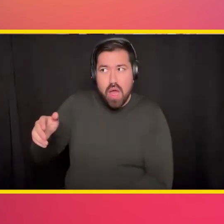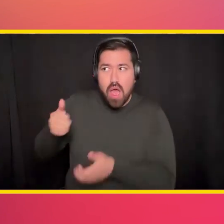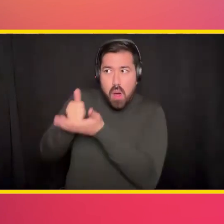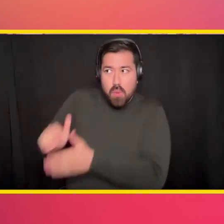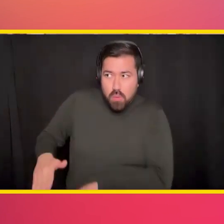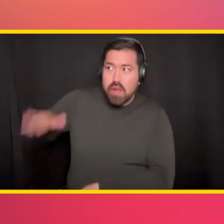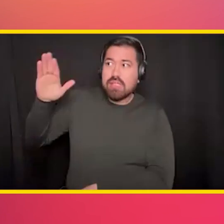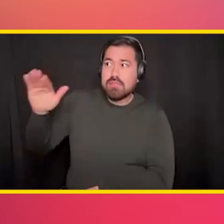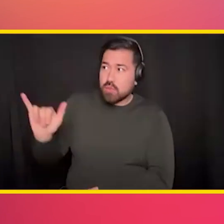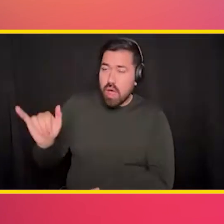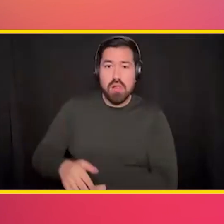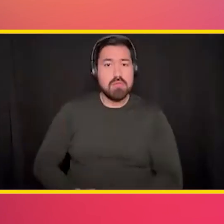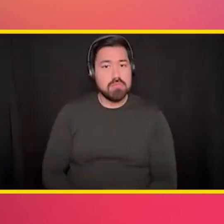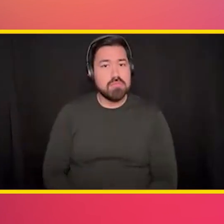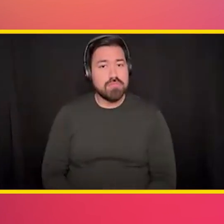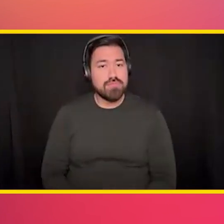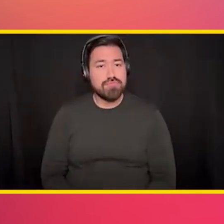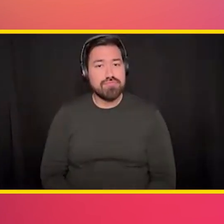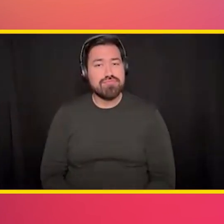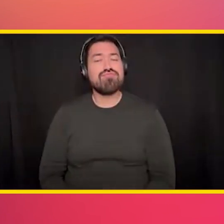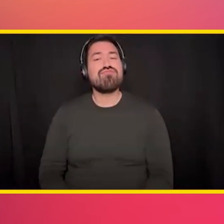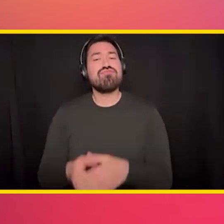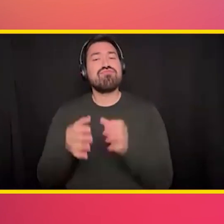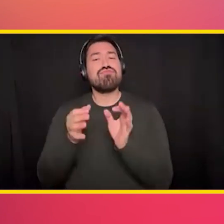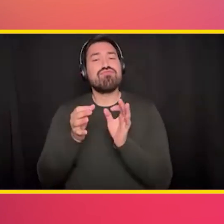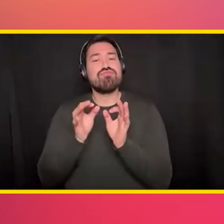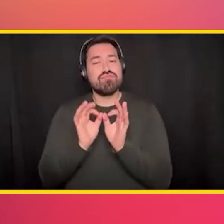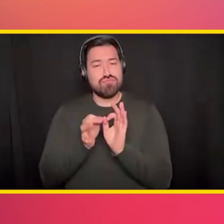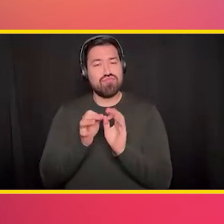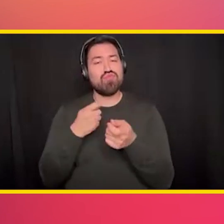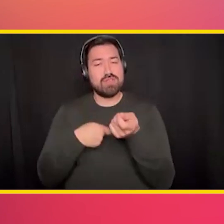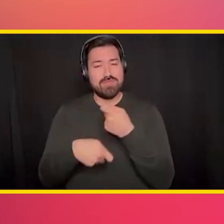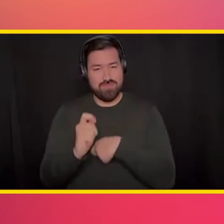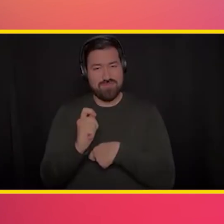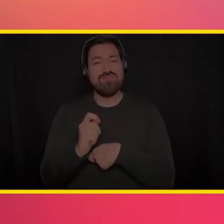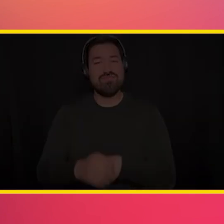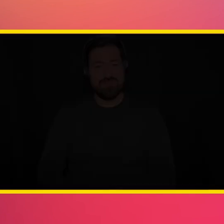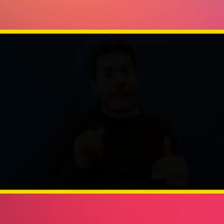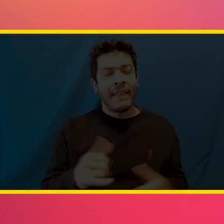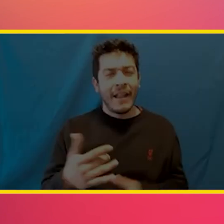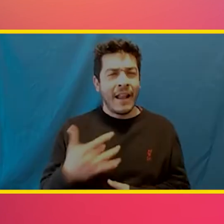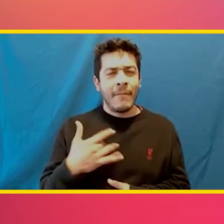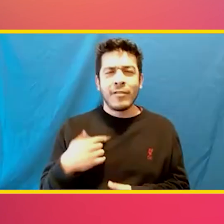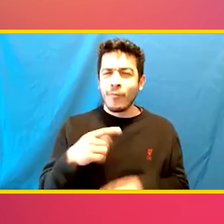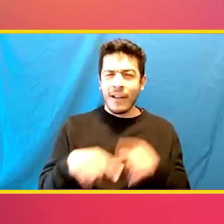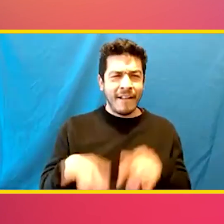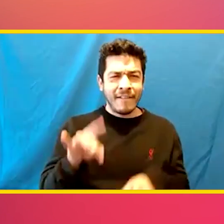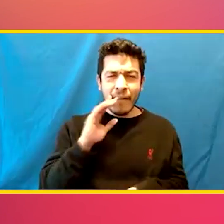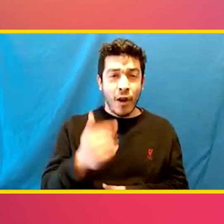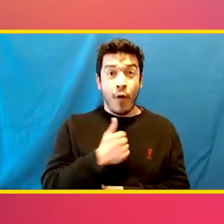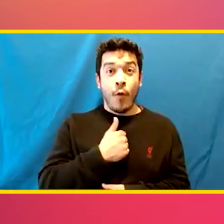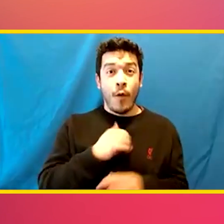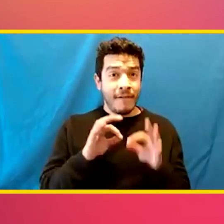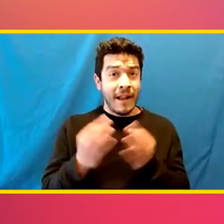right? That compassion that we can't even find from our own family members to sit down and have